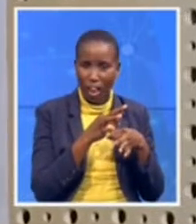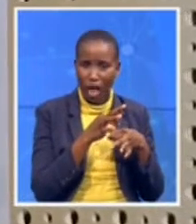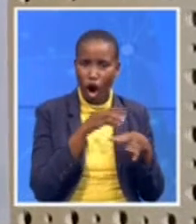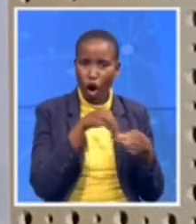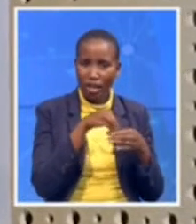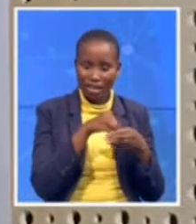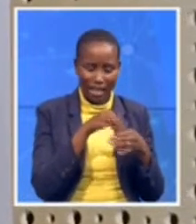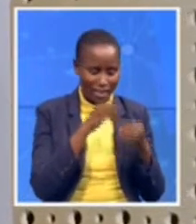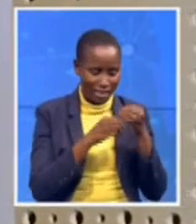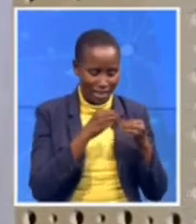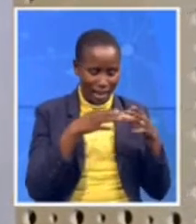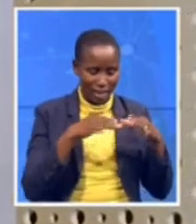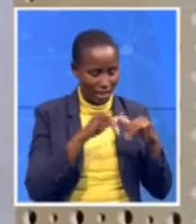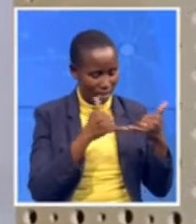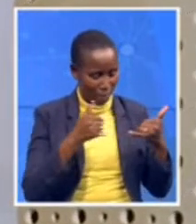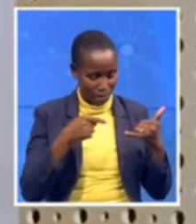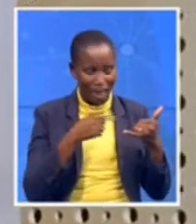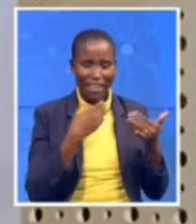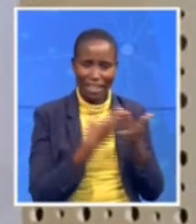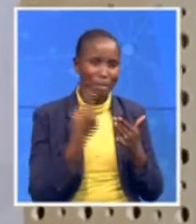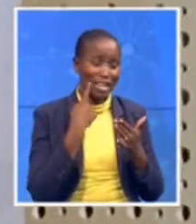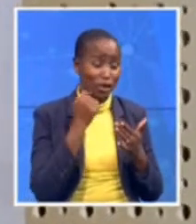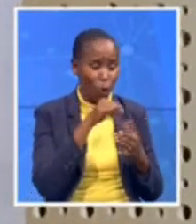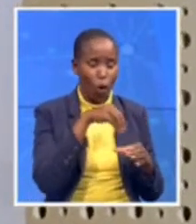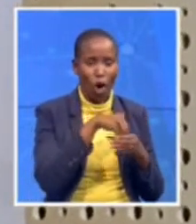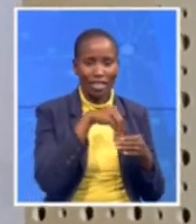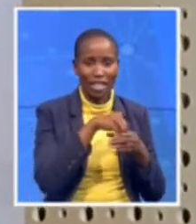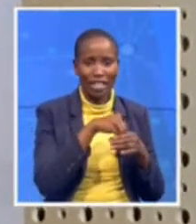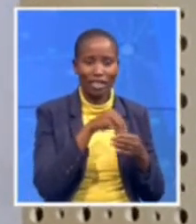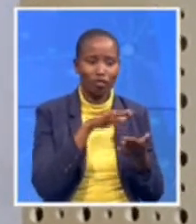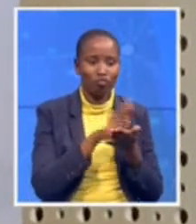content without having to face this big,